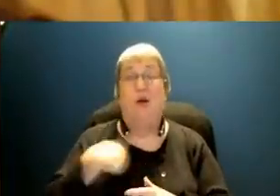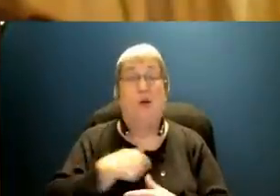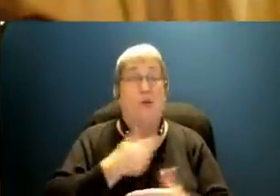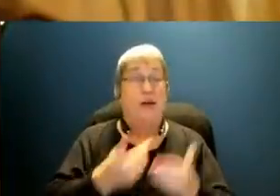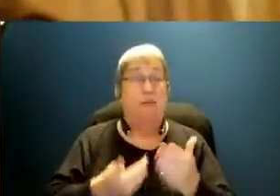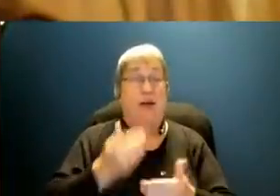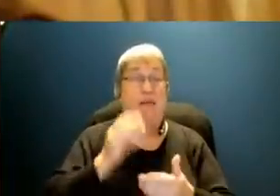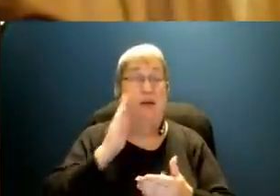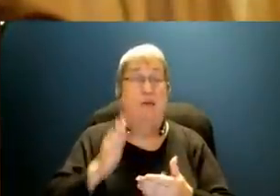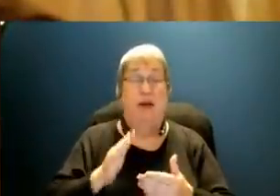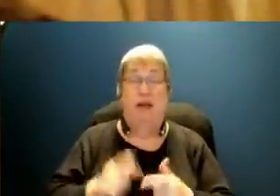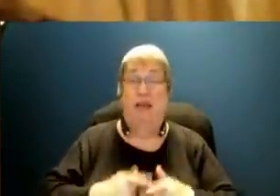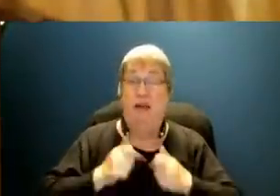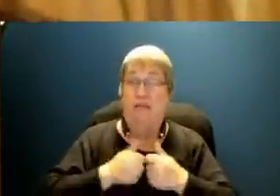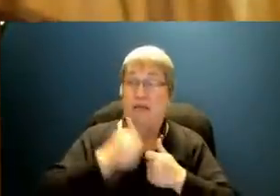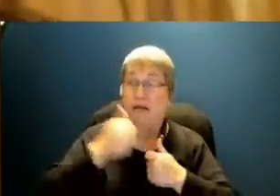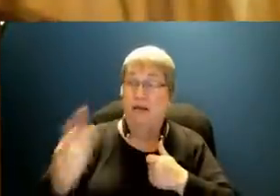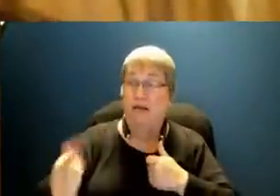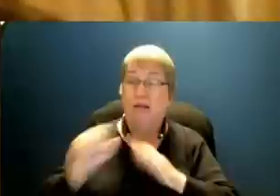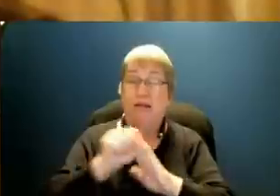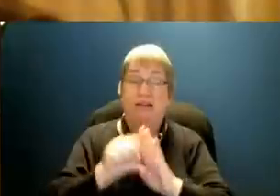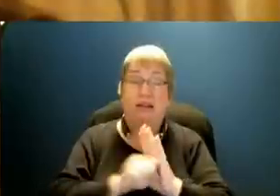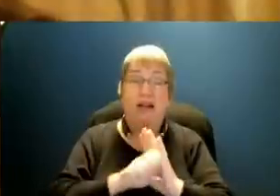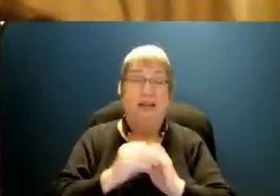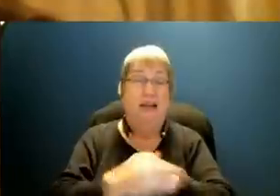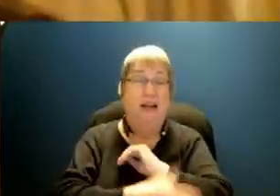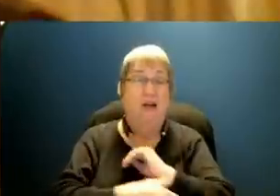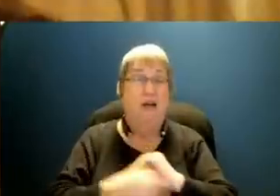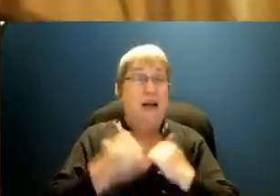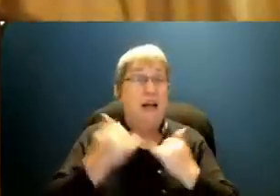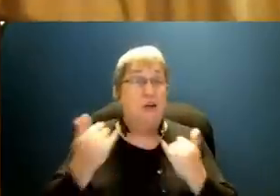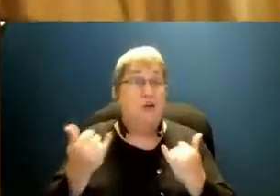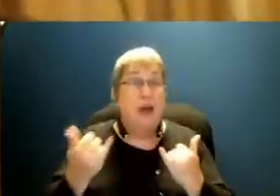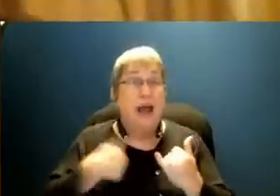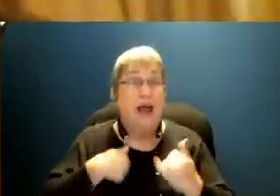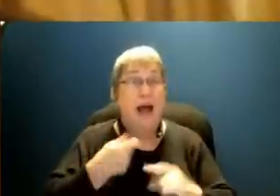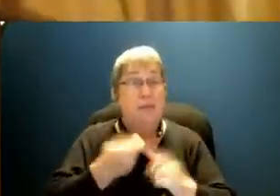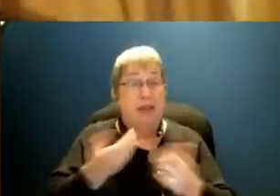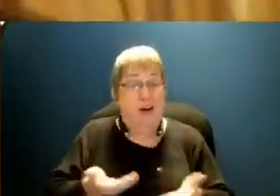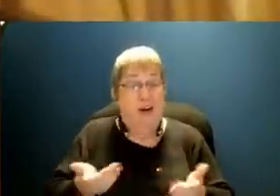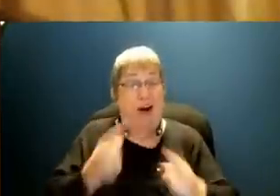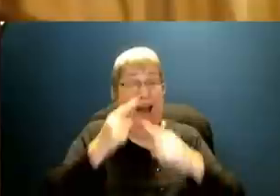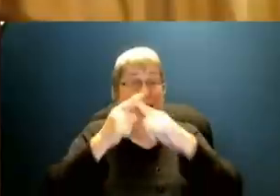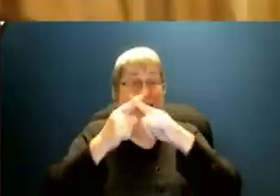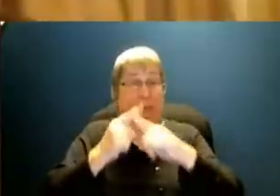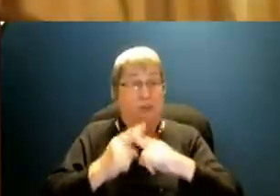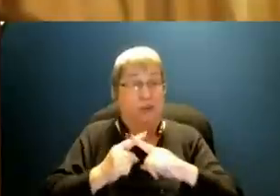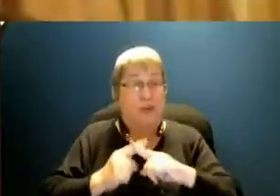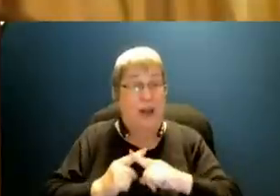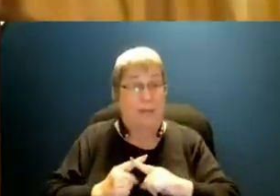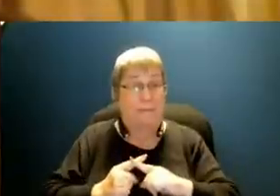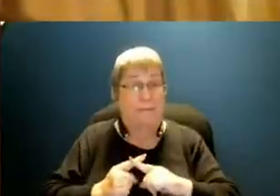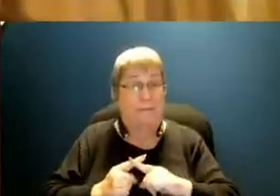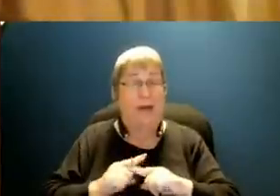across states and even countries, for example, I'm addressing you today from Amsterdam. We are all in this